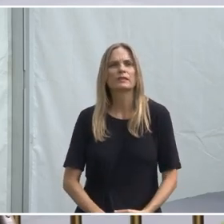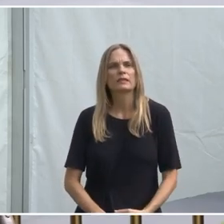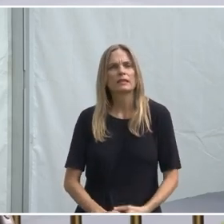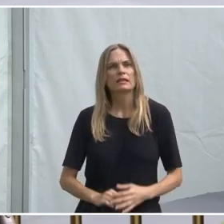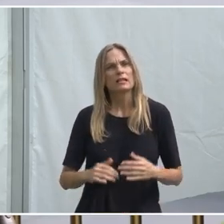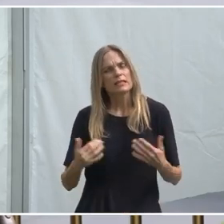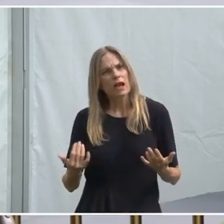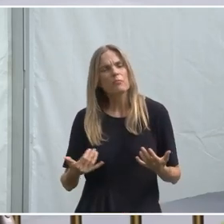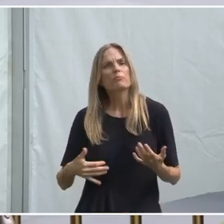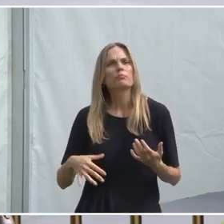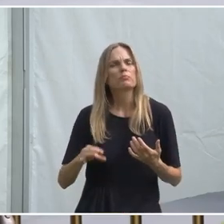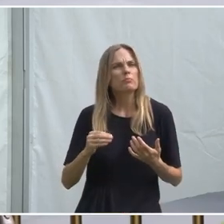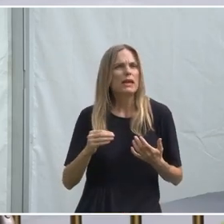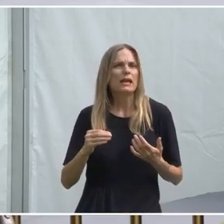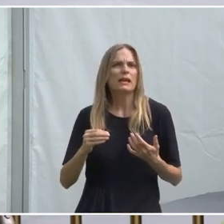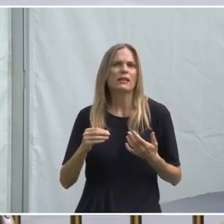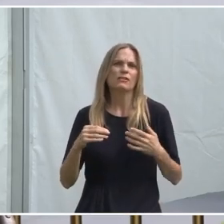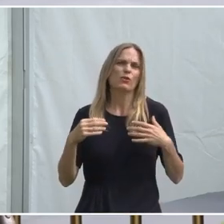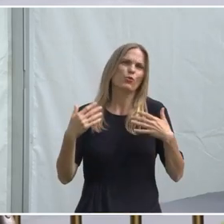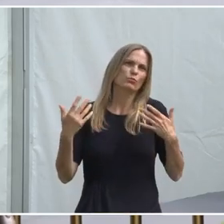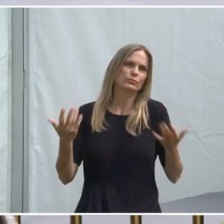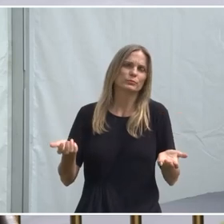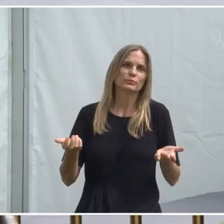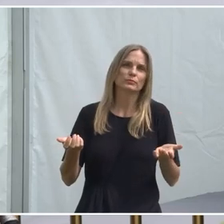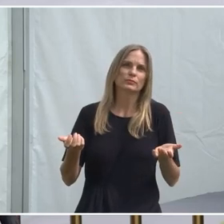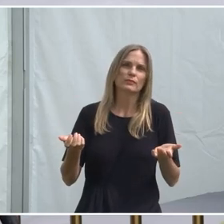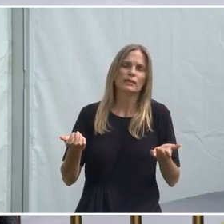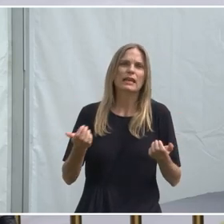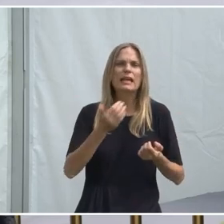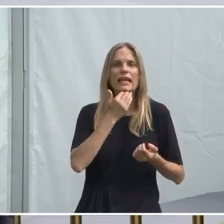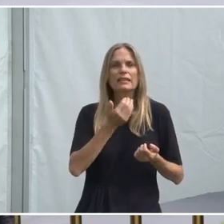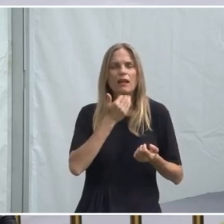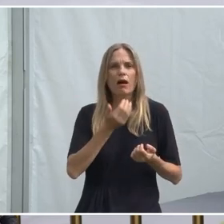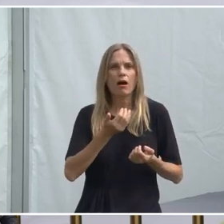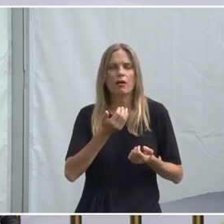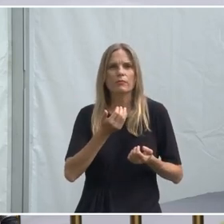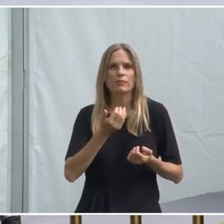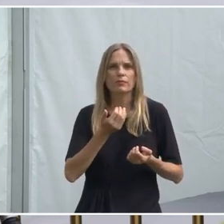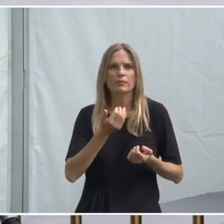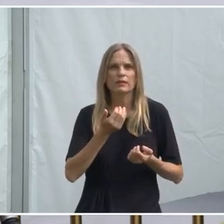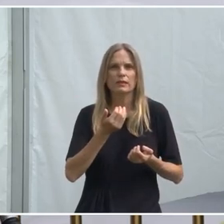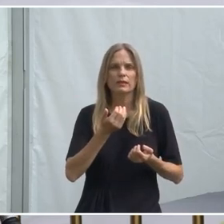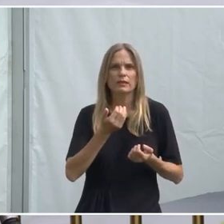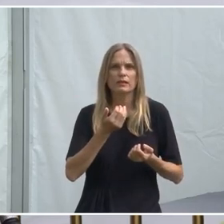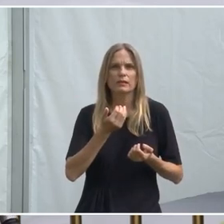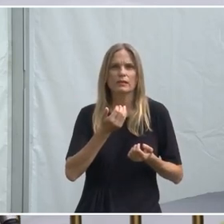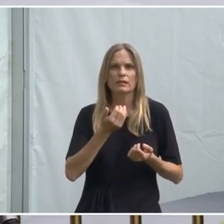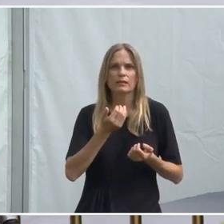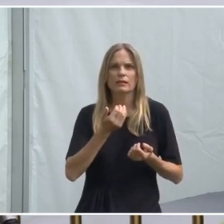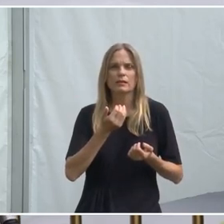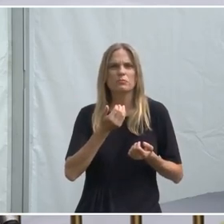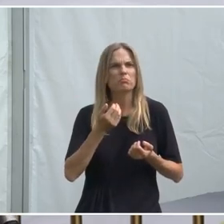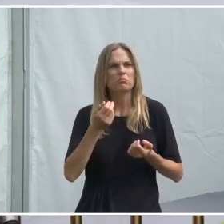communities, because we don't want to be on the big tech platform. We don't want to be enrolled in the